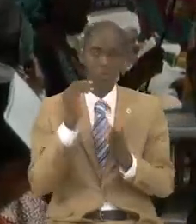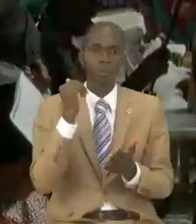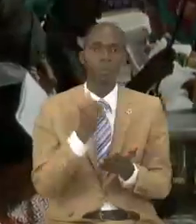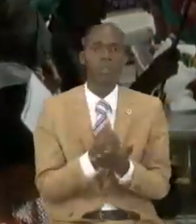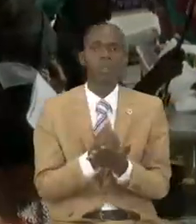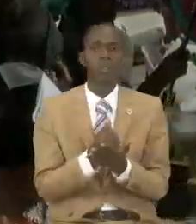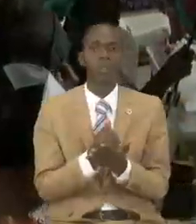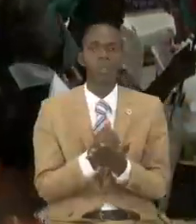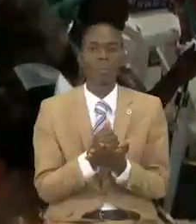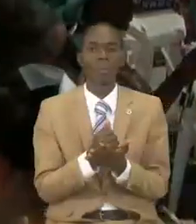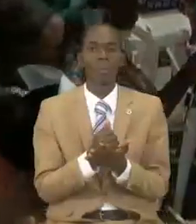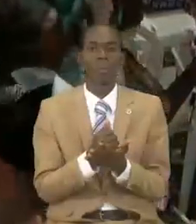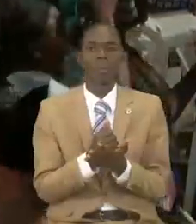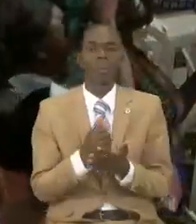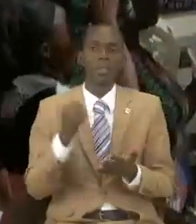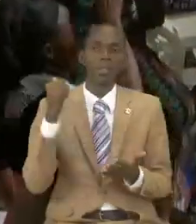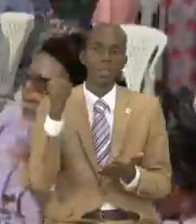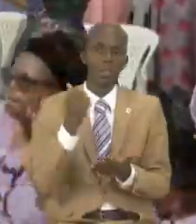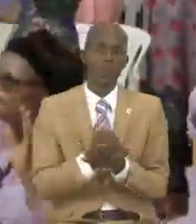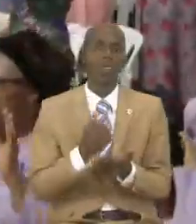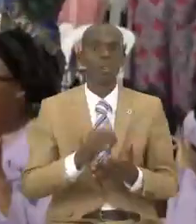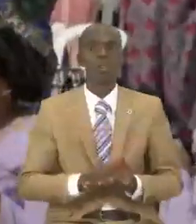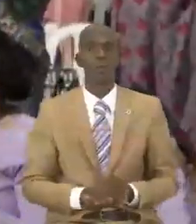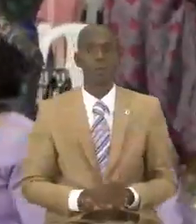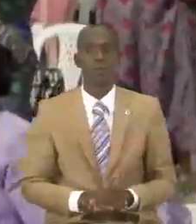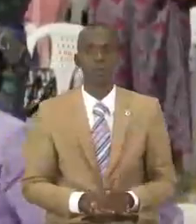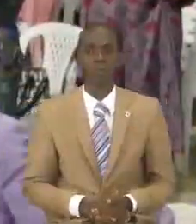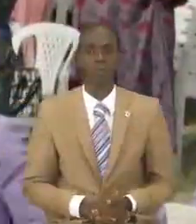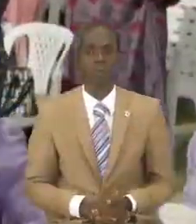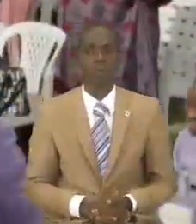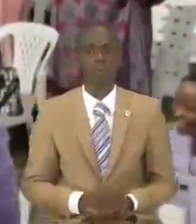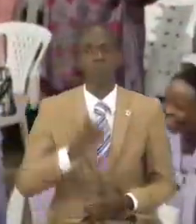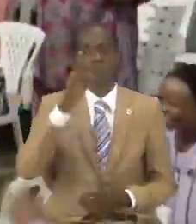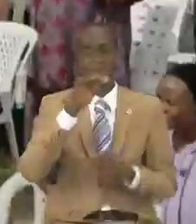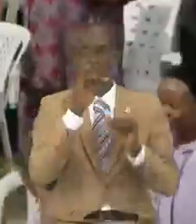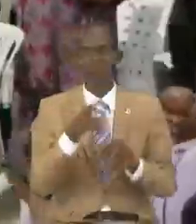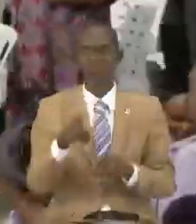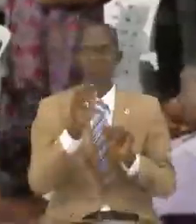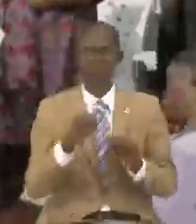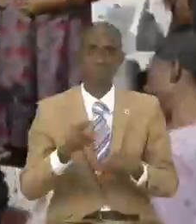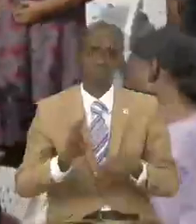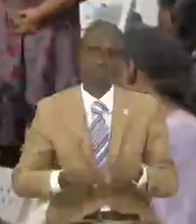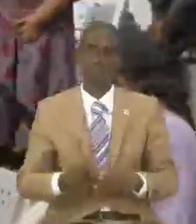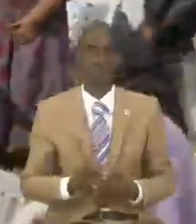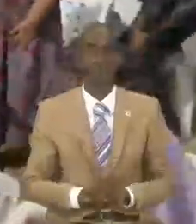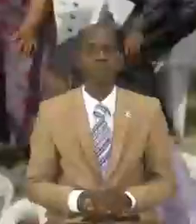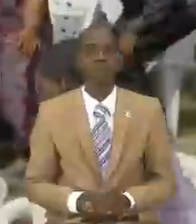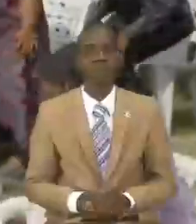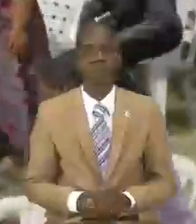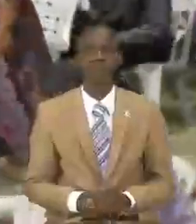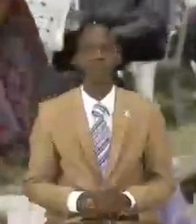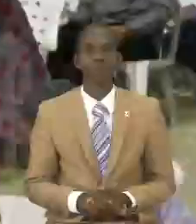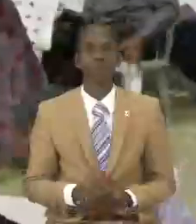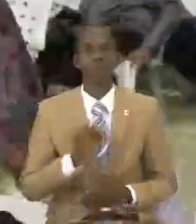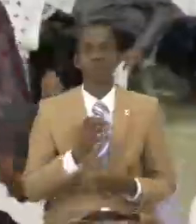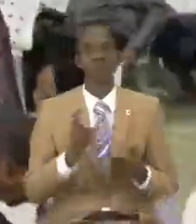Give me a good, good amen. God bless you. You can sit down. I want to remind you